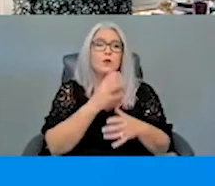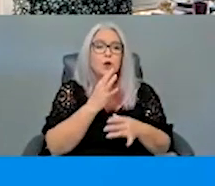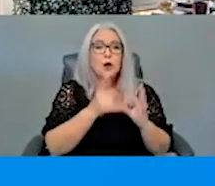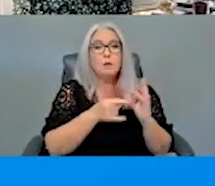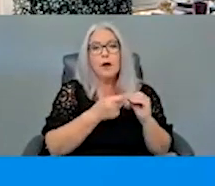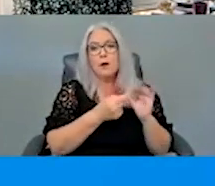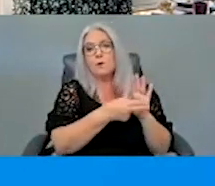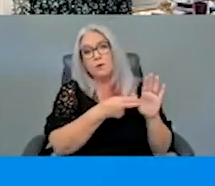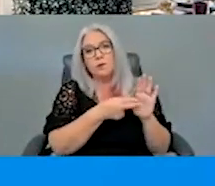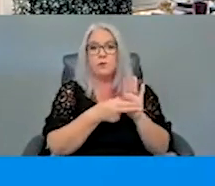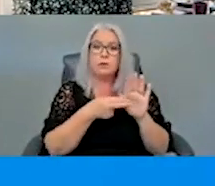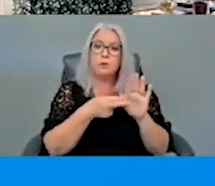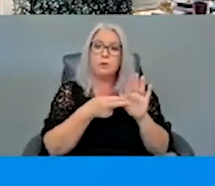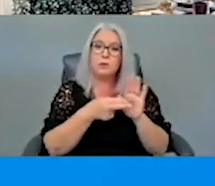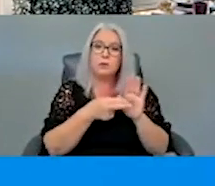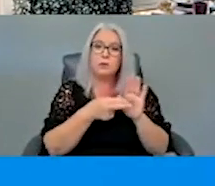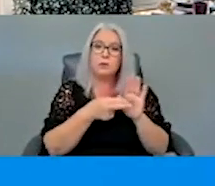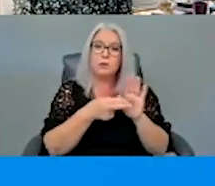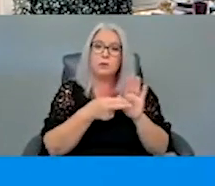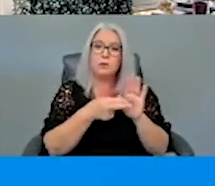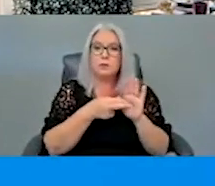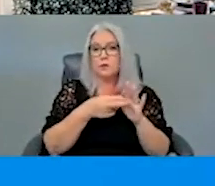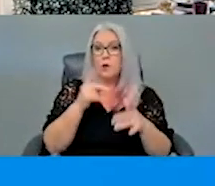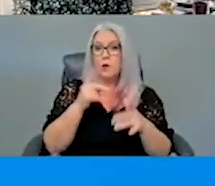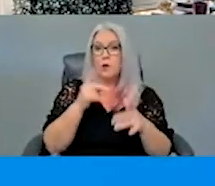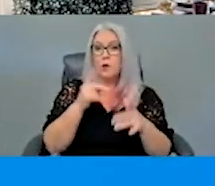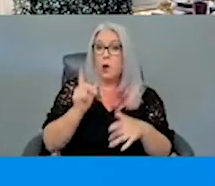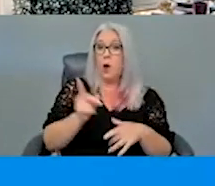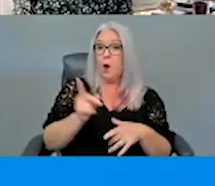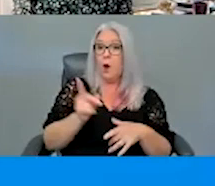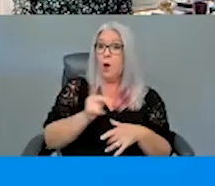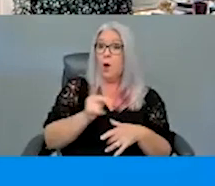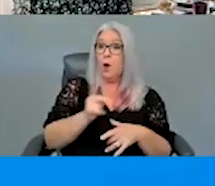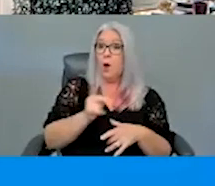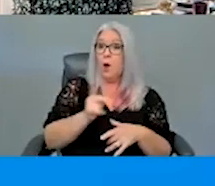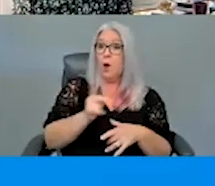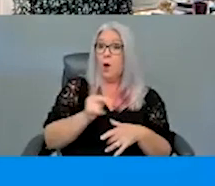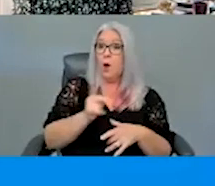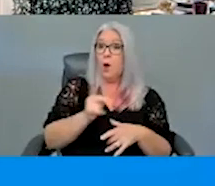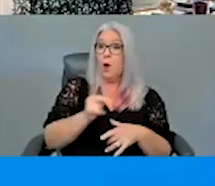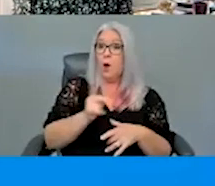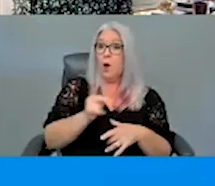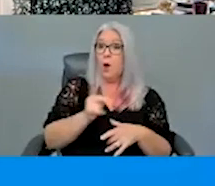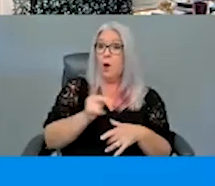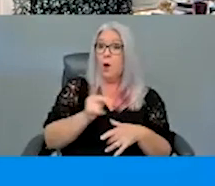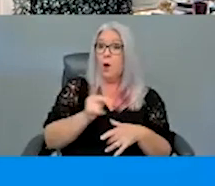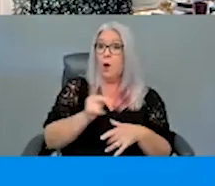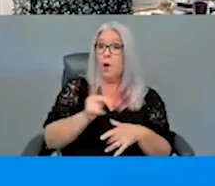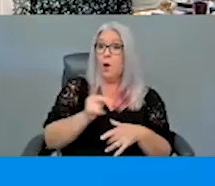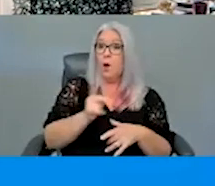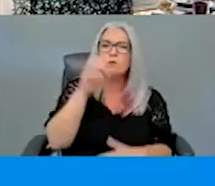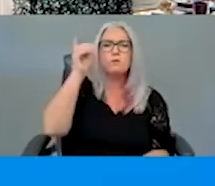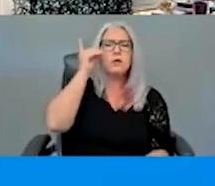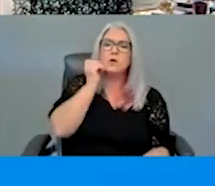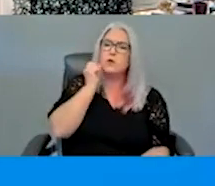always being happy are ones that they and their families experience frequently. And again, I think the question